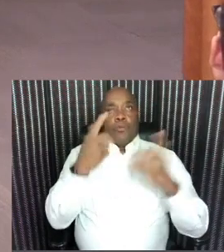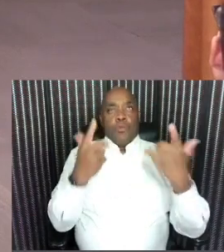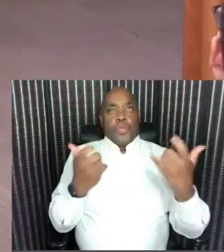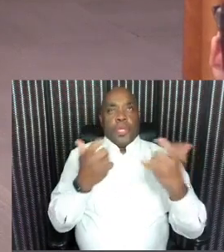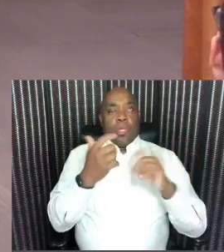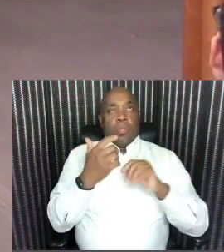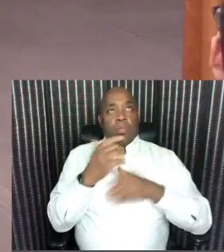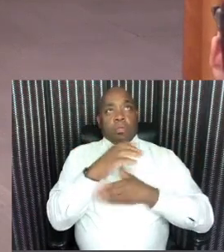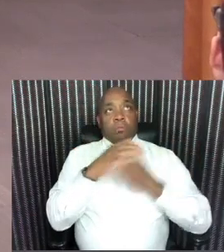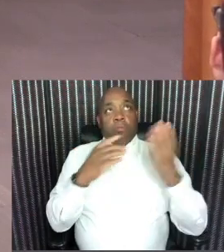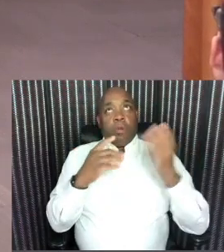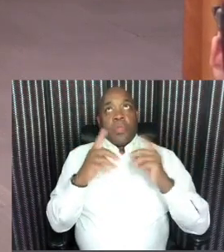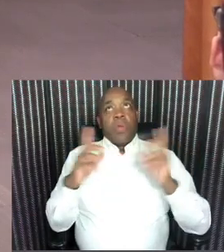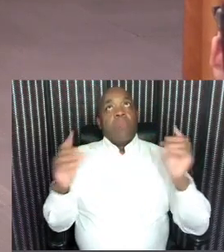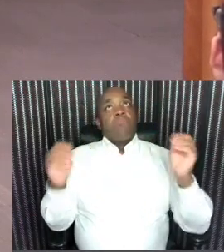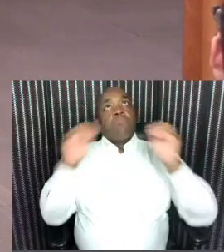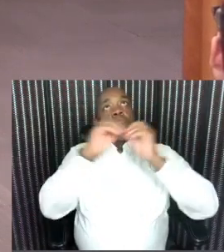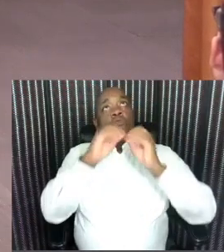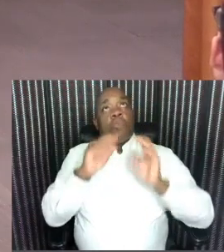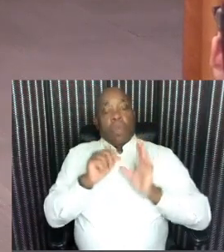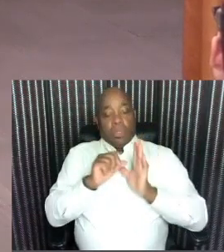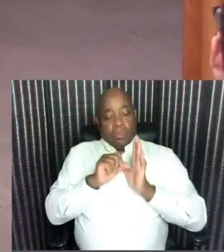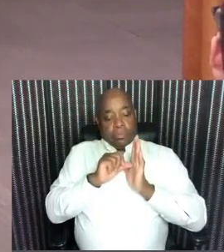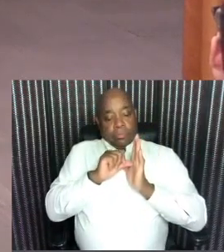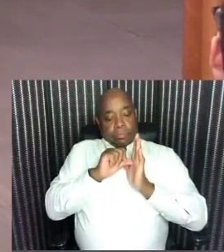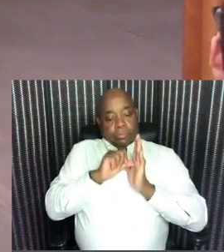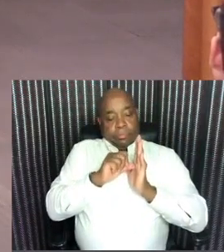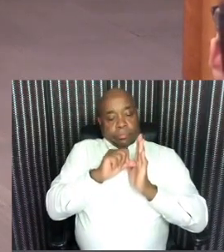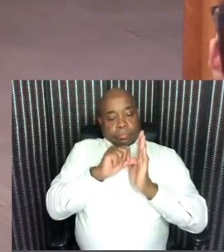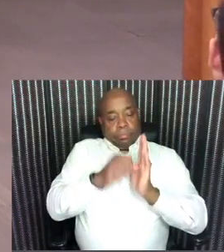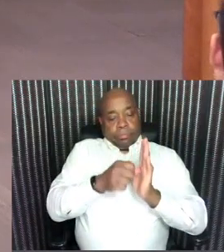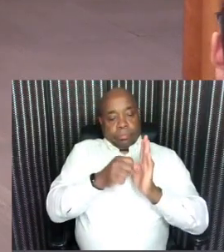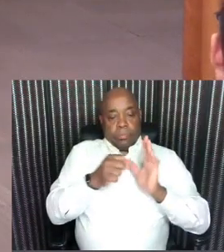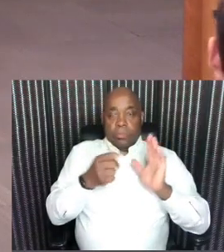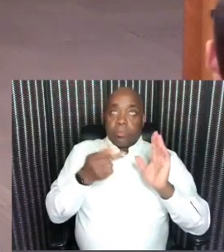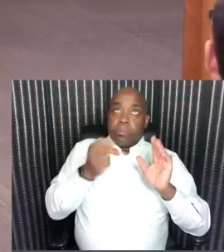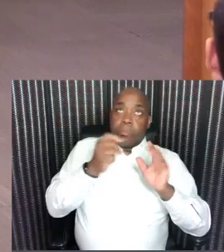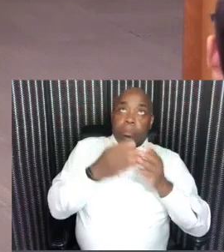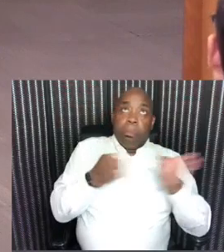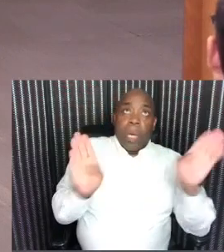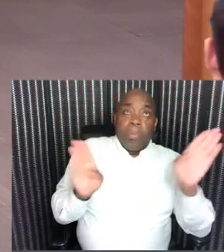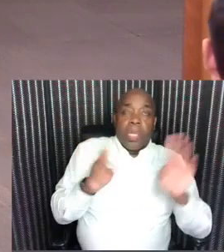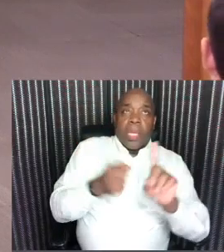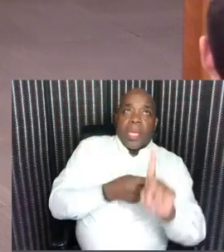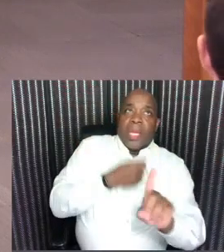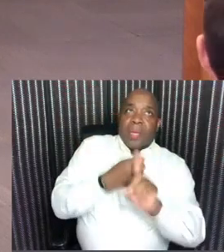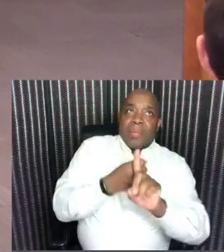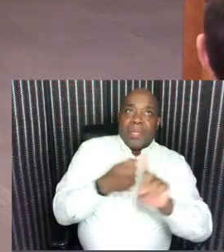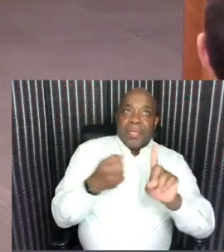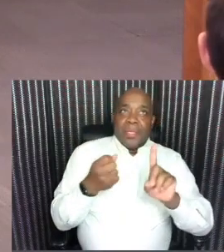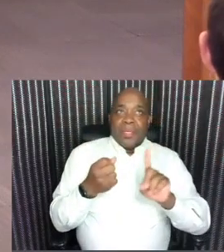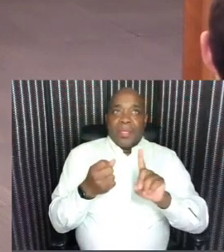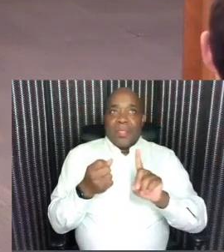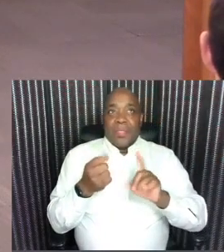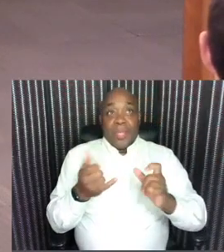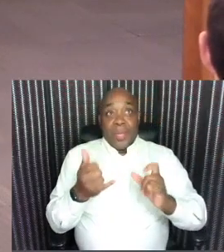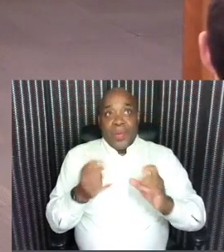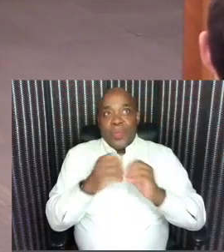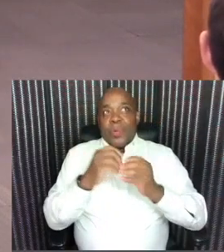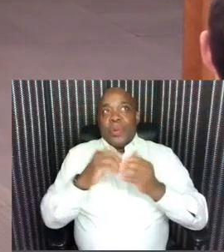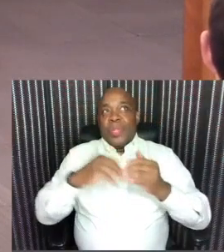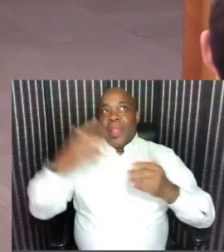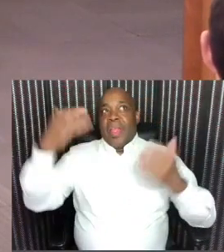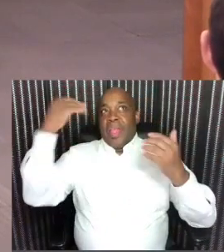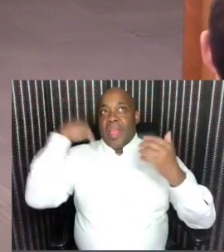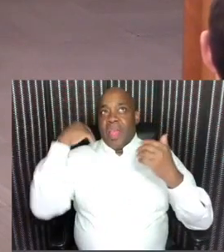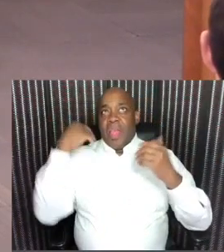way more emphasis on, you know, public impact now. Mm-hmm. But the impacts